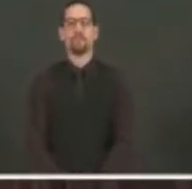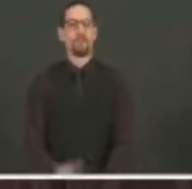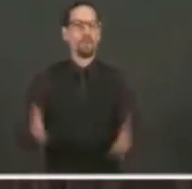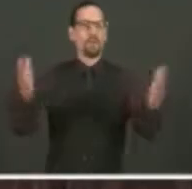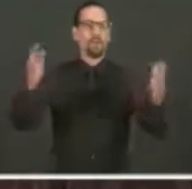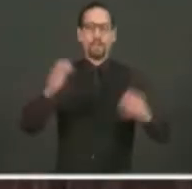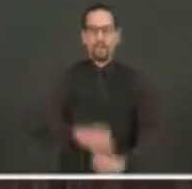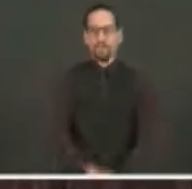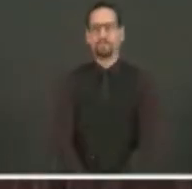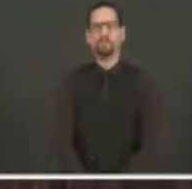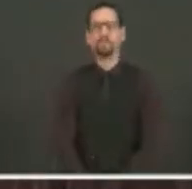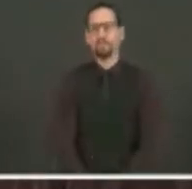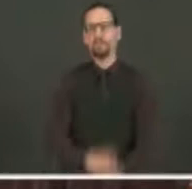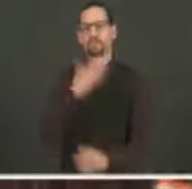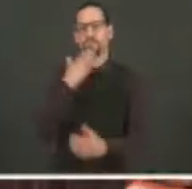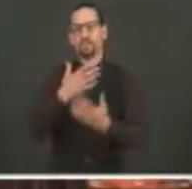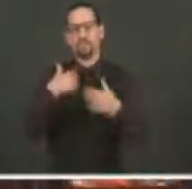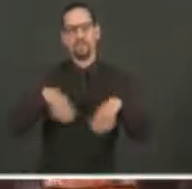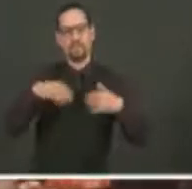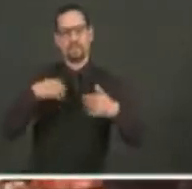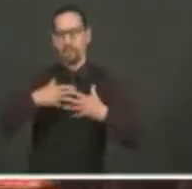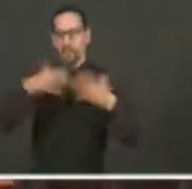News today.